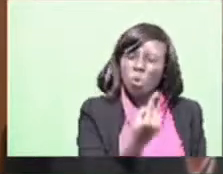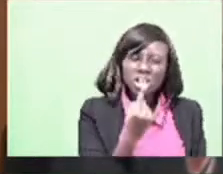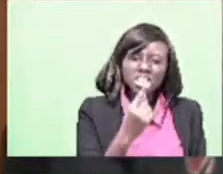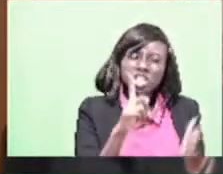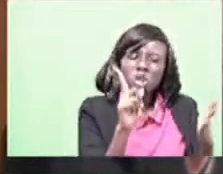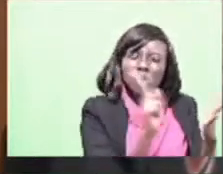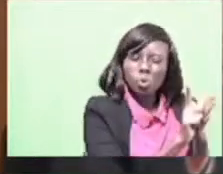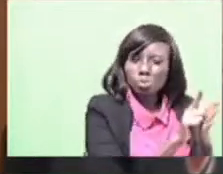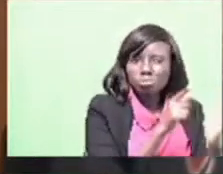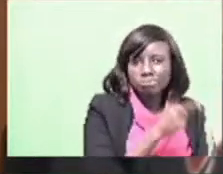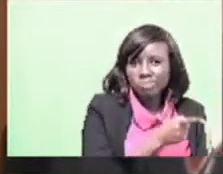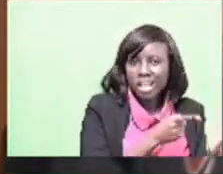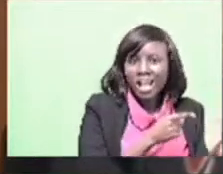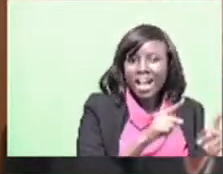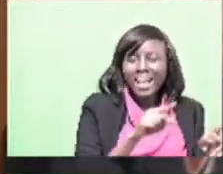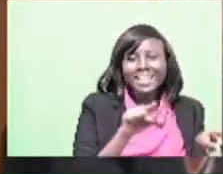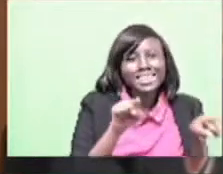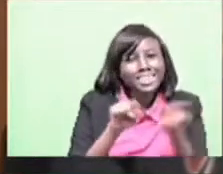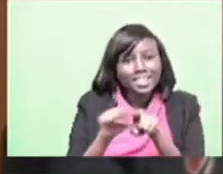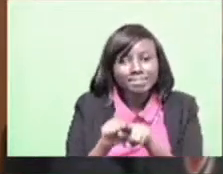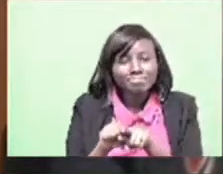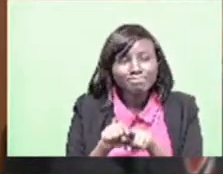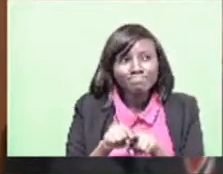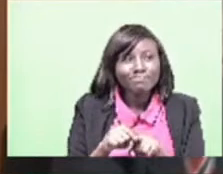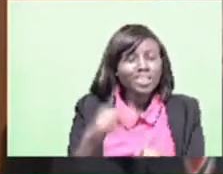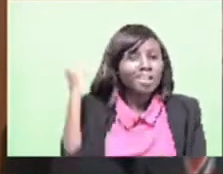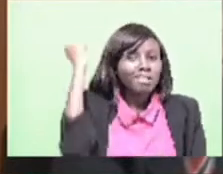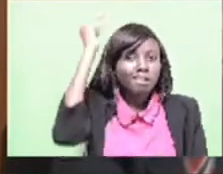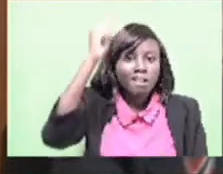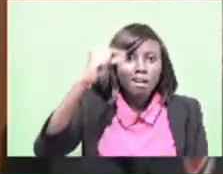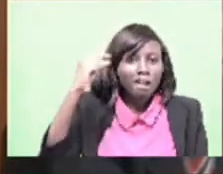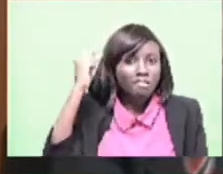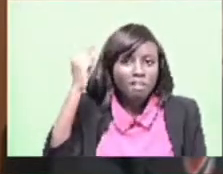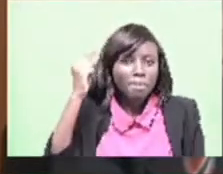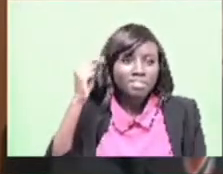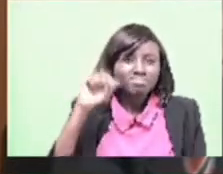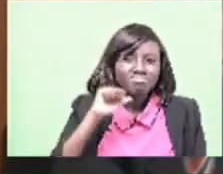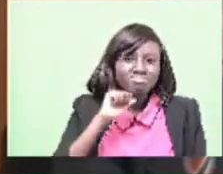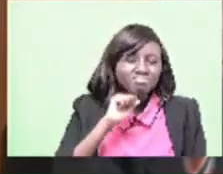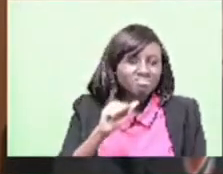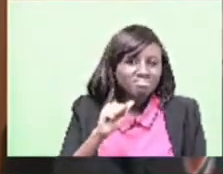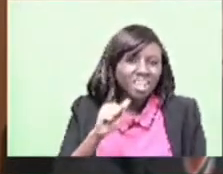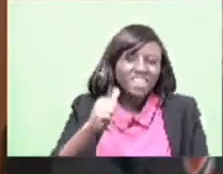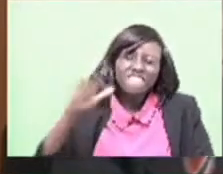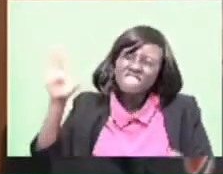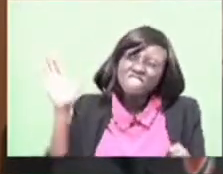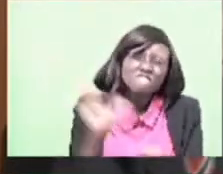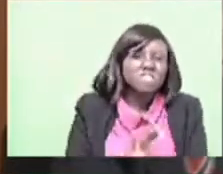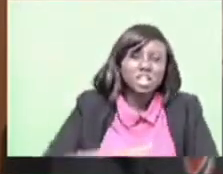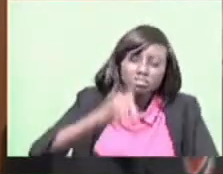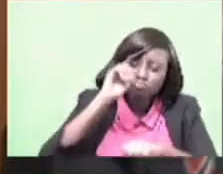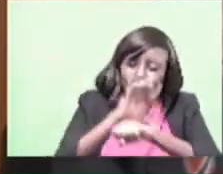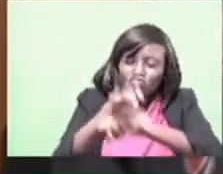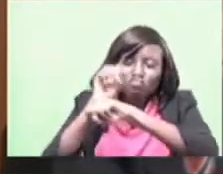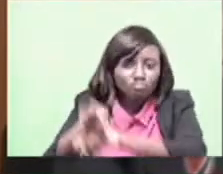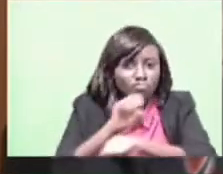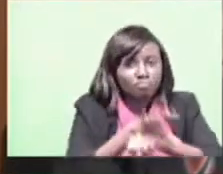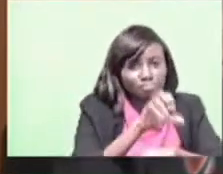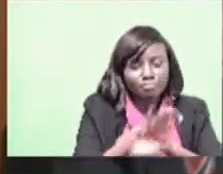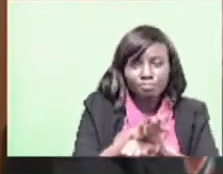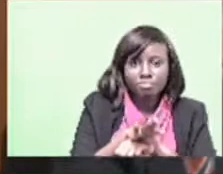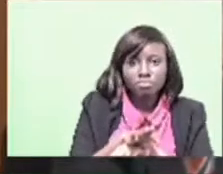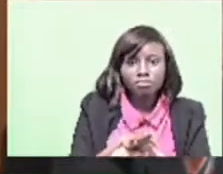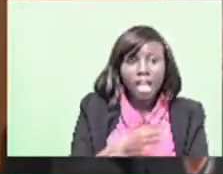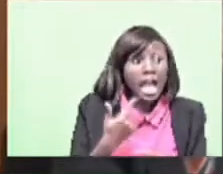of the campaign in the past, we are looking to save lives in this country, Madam Speaker. So I'm asking the government to get out there